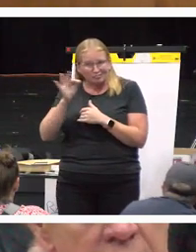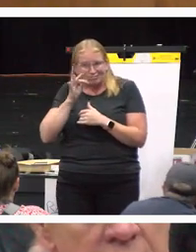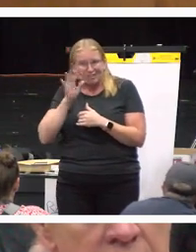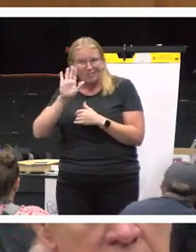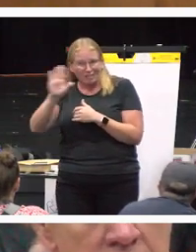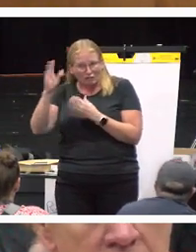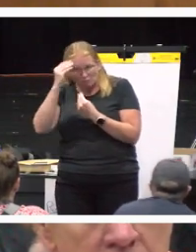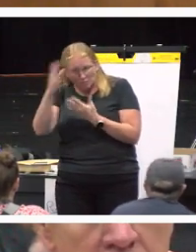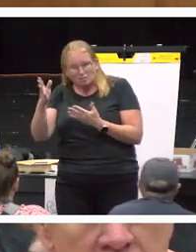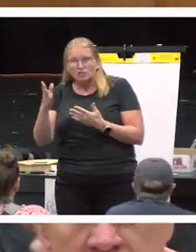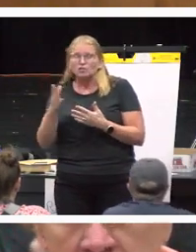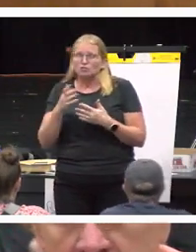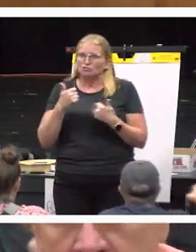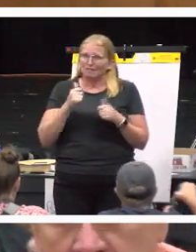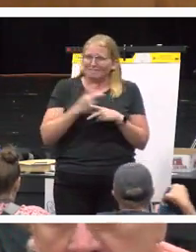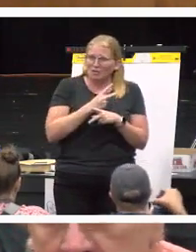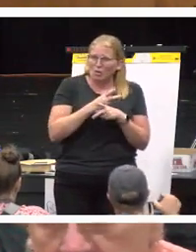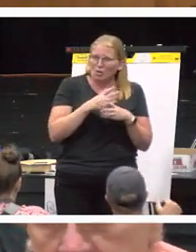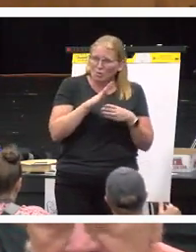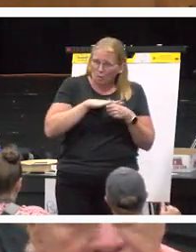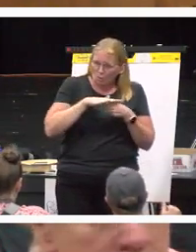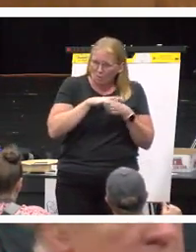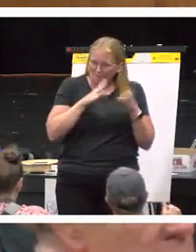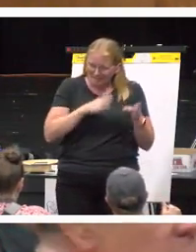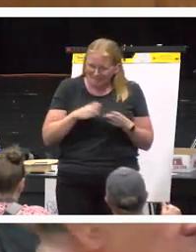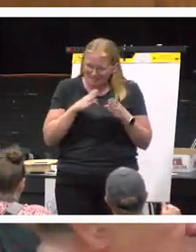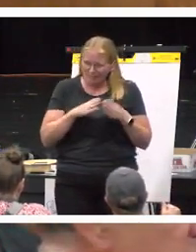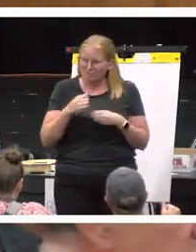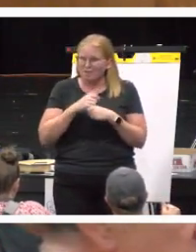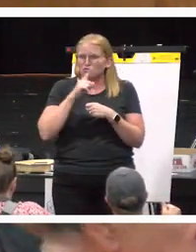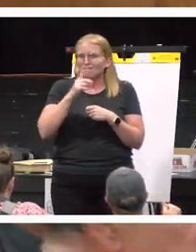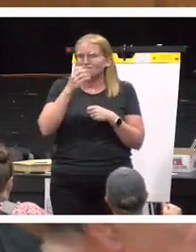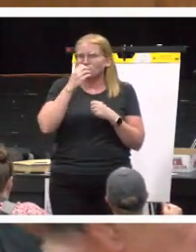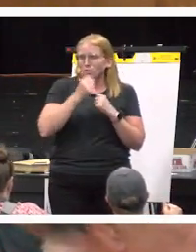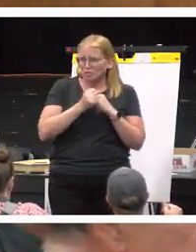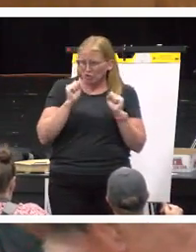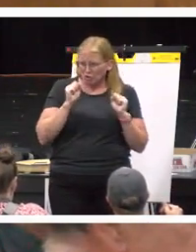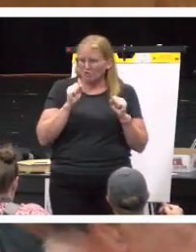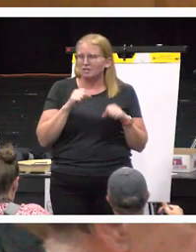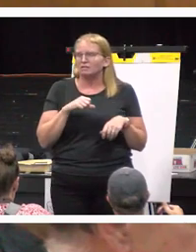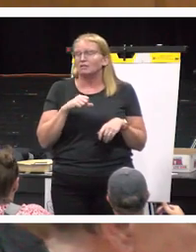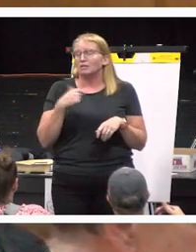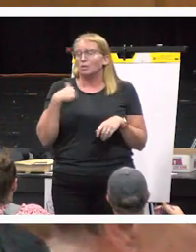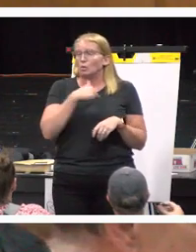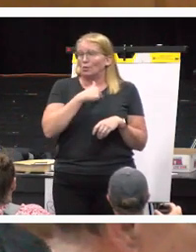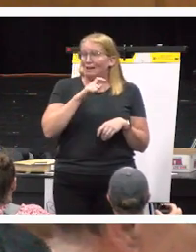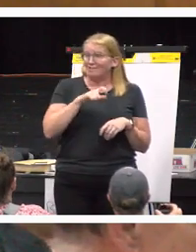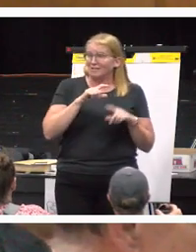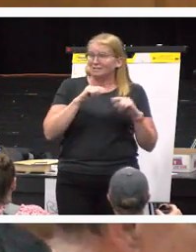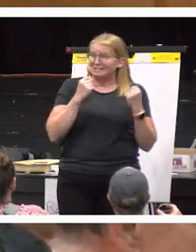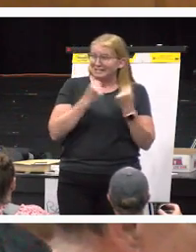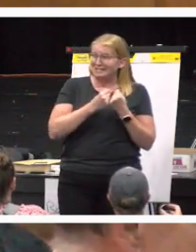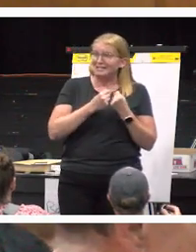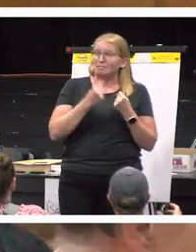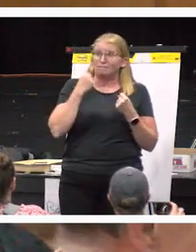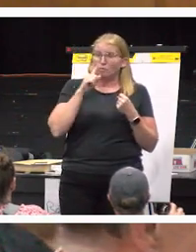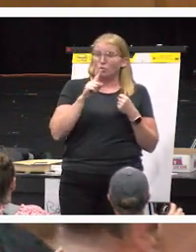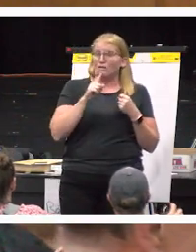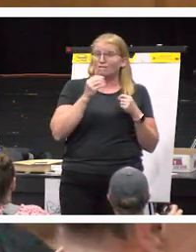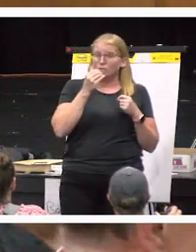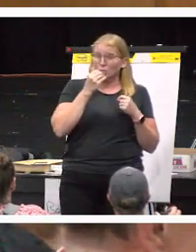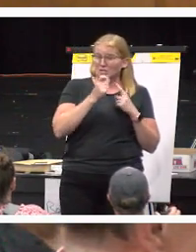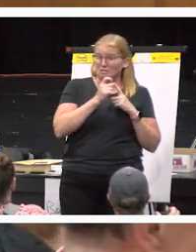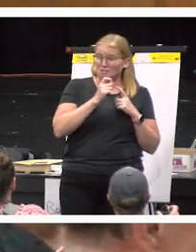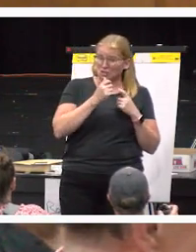efforts to advance local agriculture and food security. A team formed to lead food security efforts should